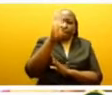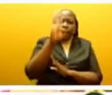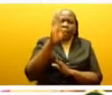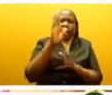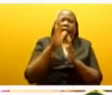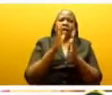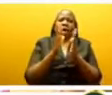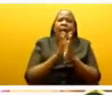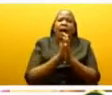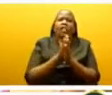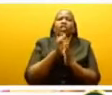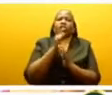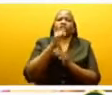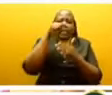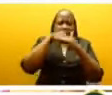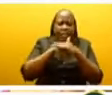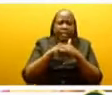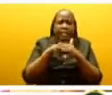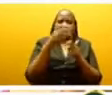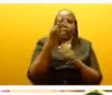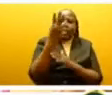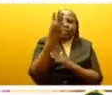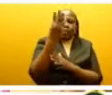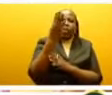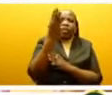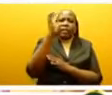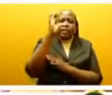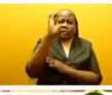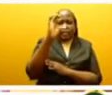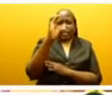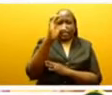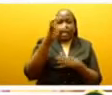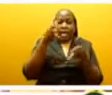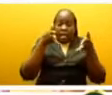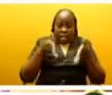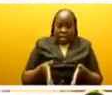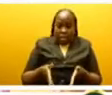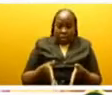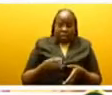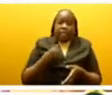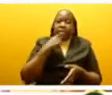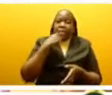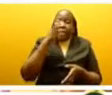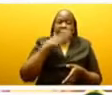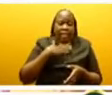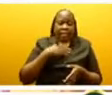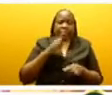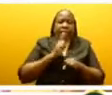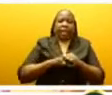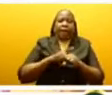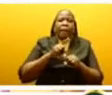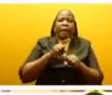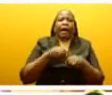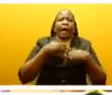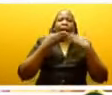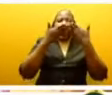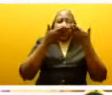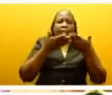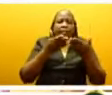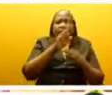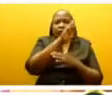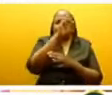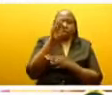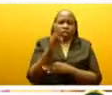So tell us, as you answer the question in your own manner and style,